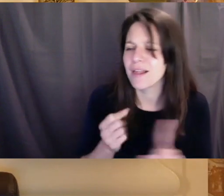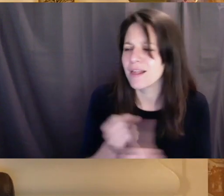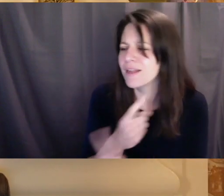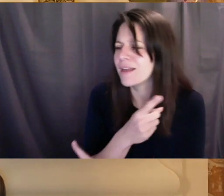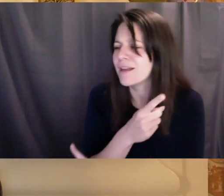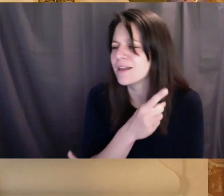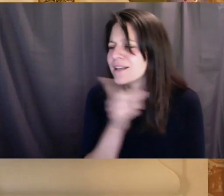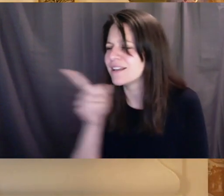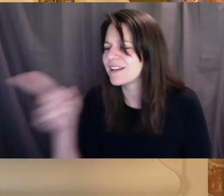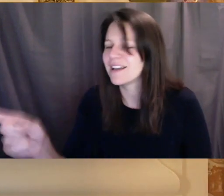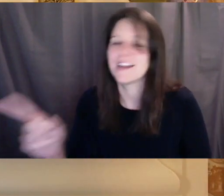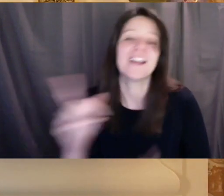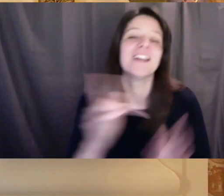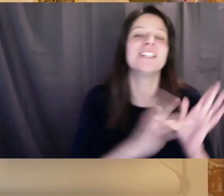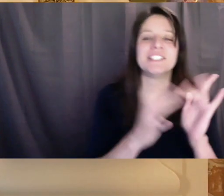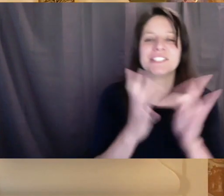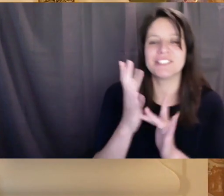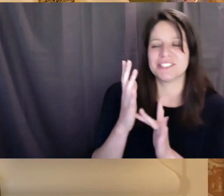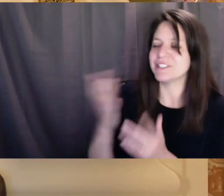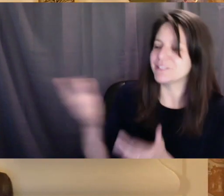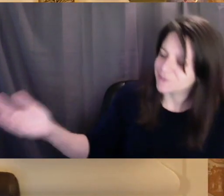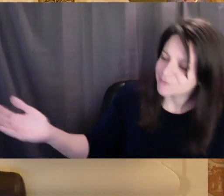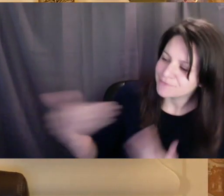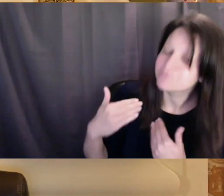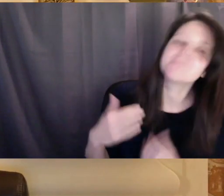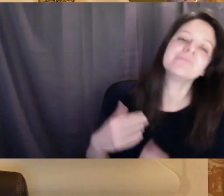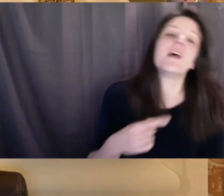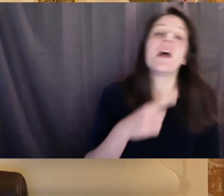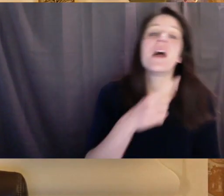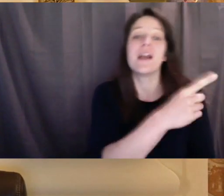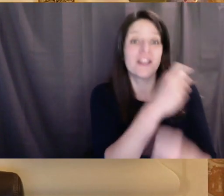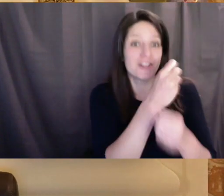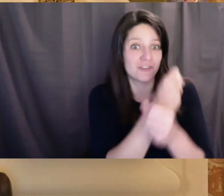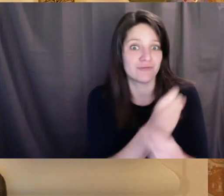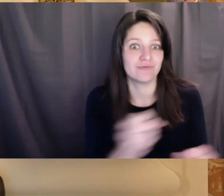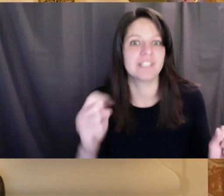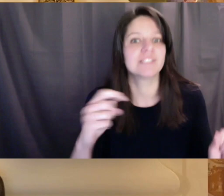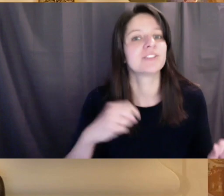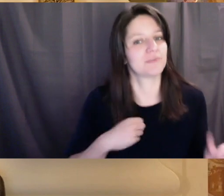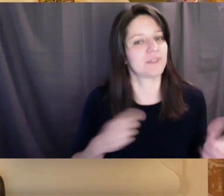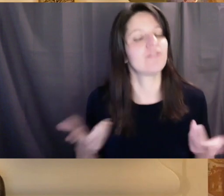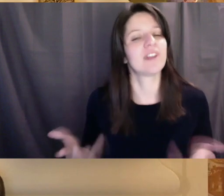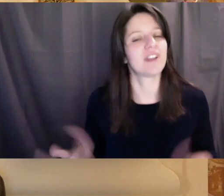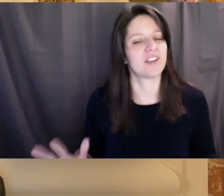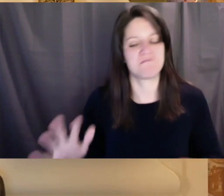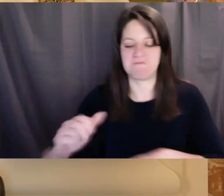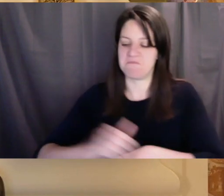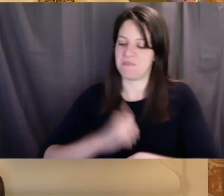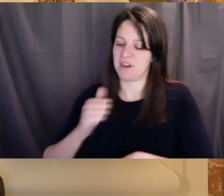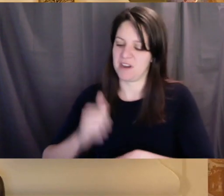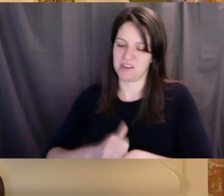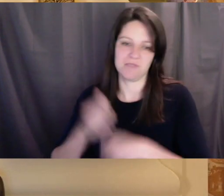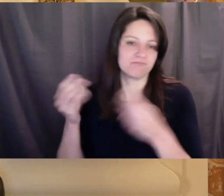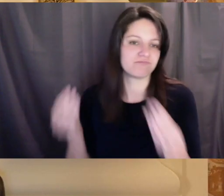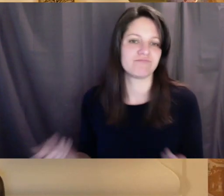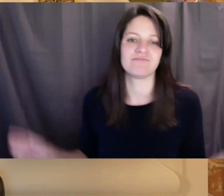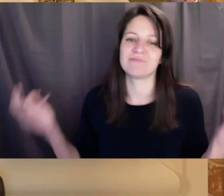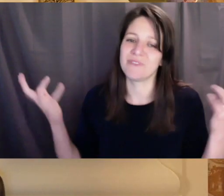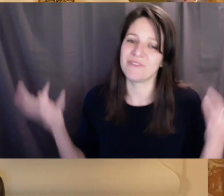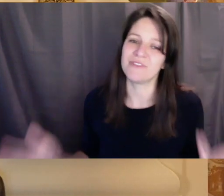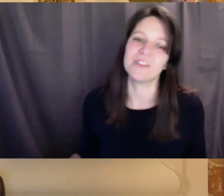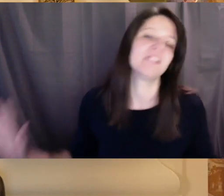wandering from the throne of God, he to rescue me